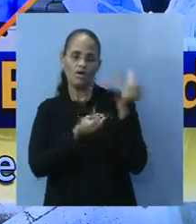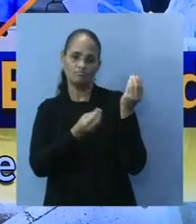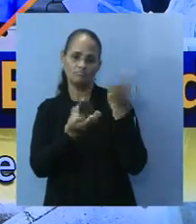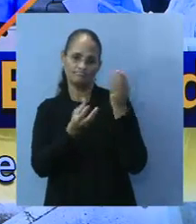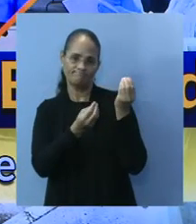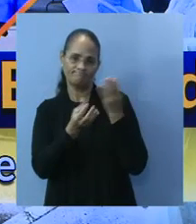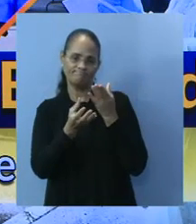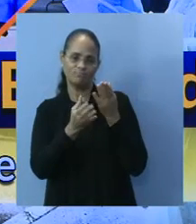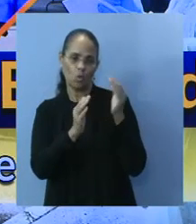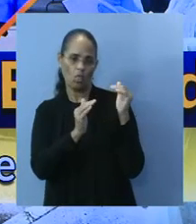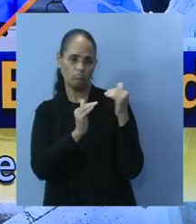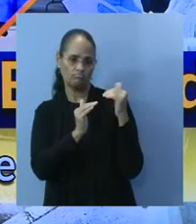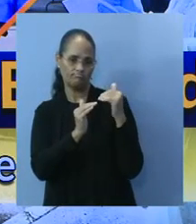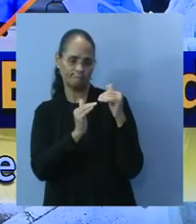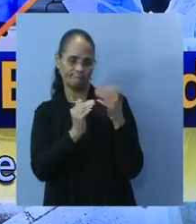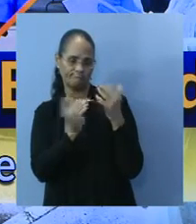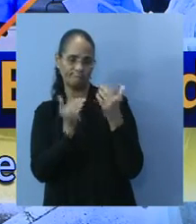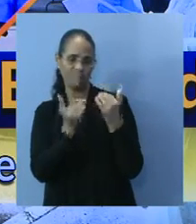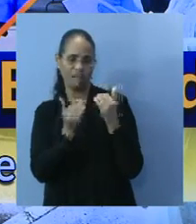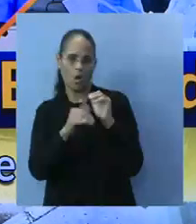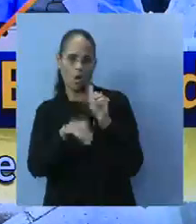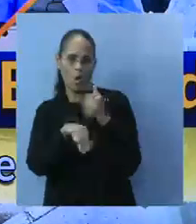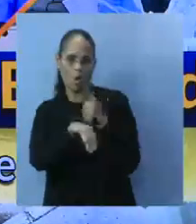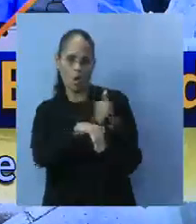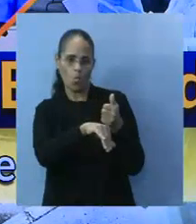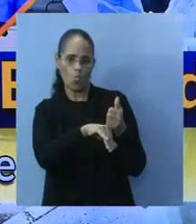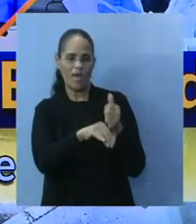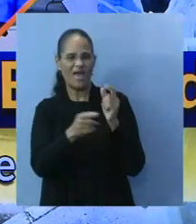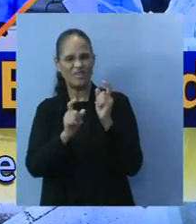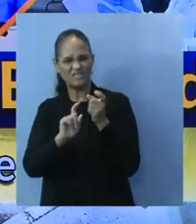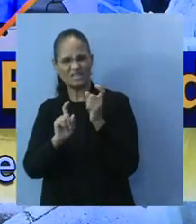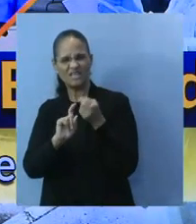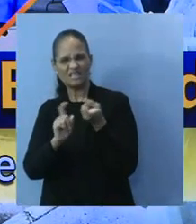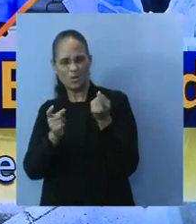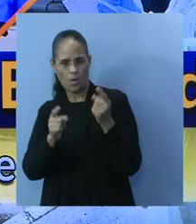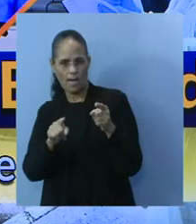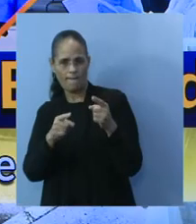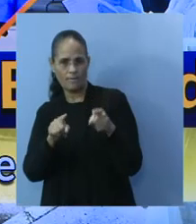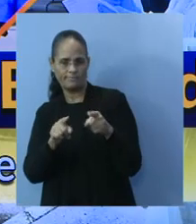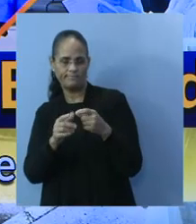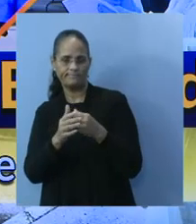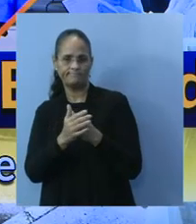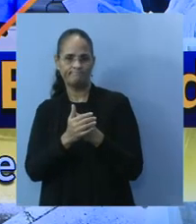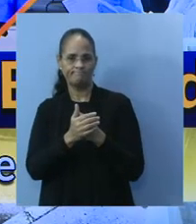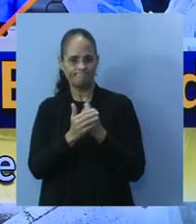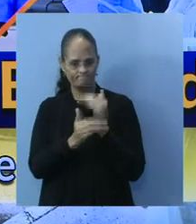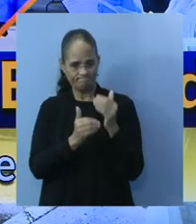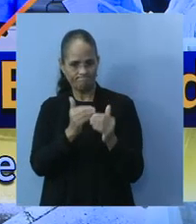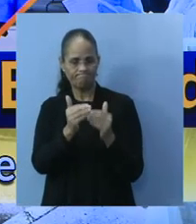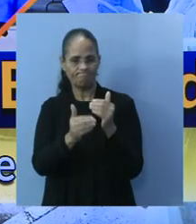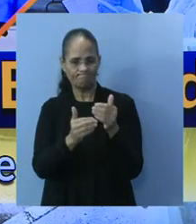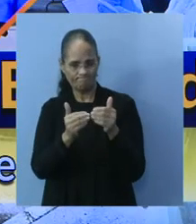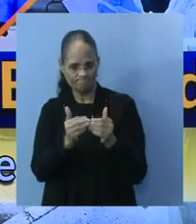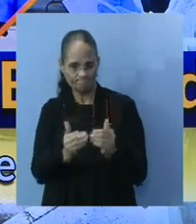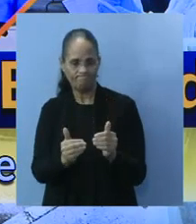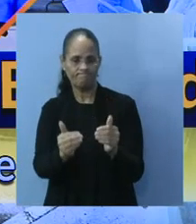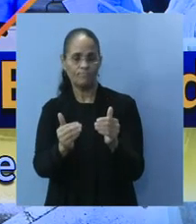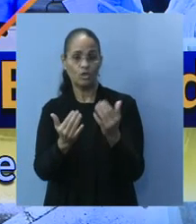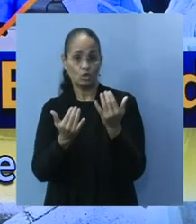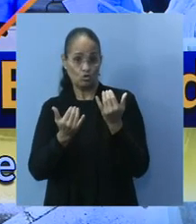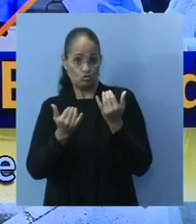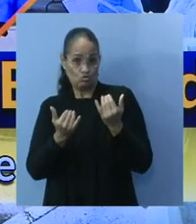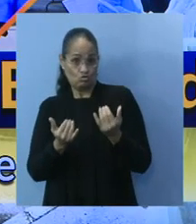to the restrictions which are currently in place and the changes that will be implemented going forward.